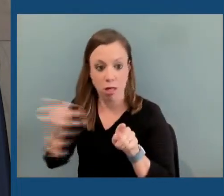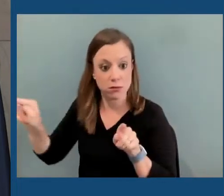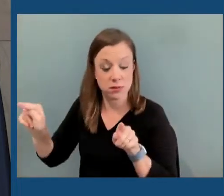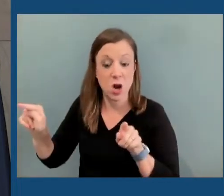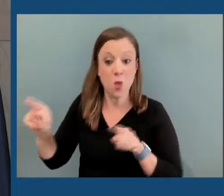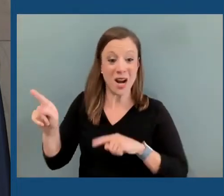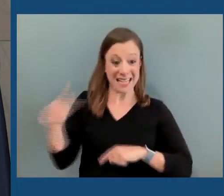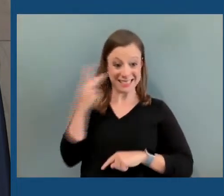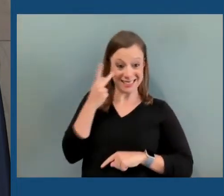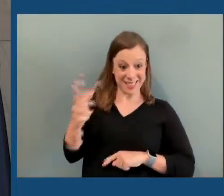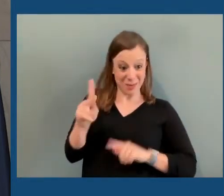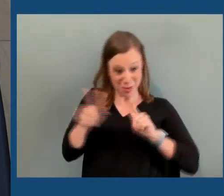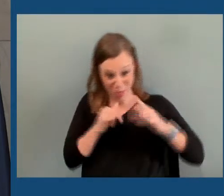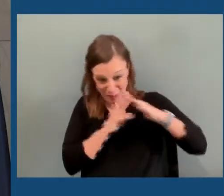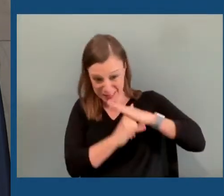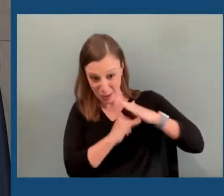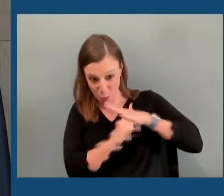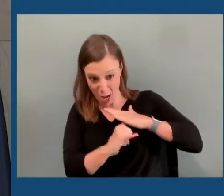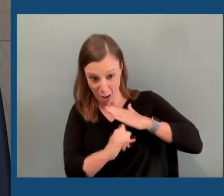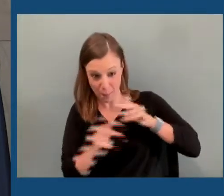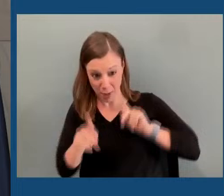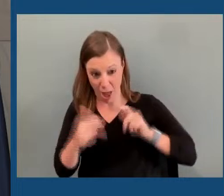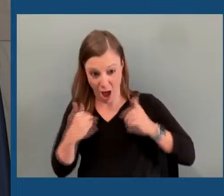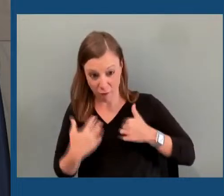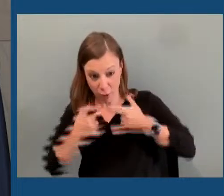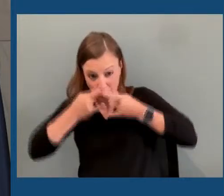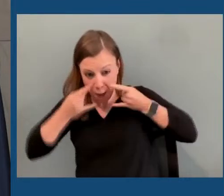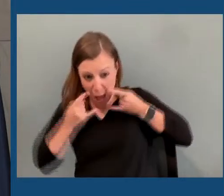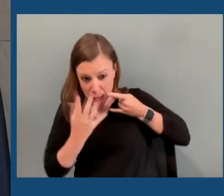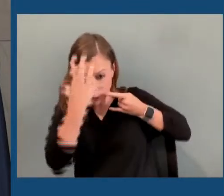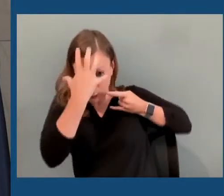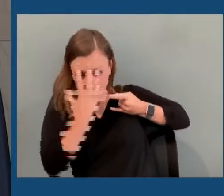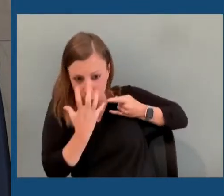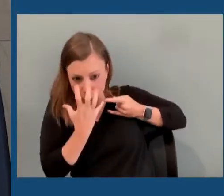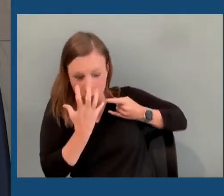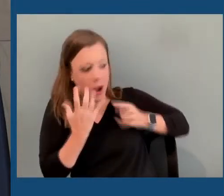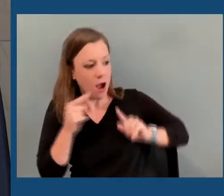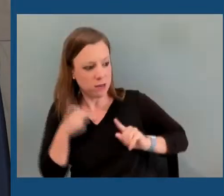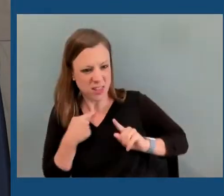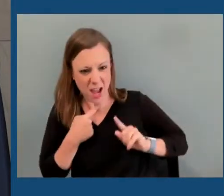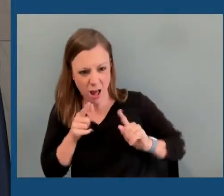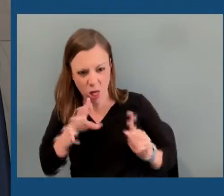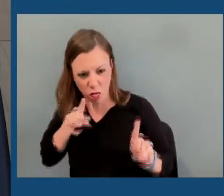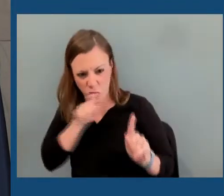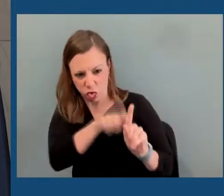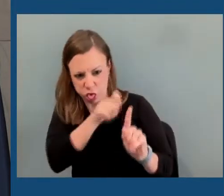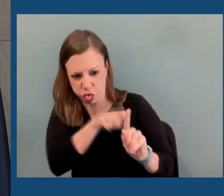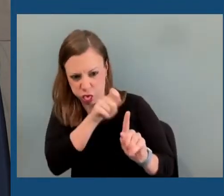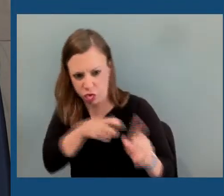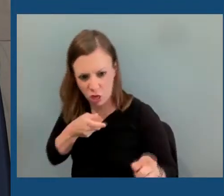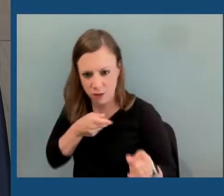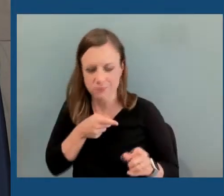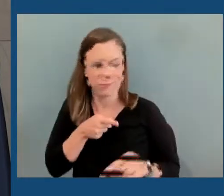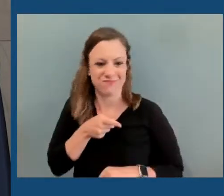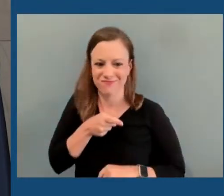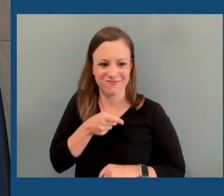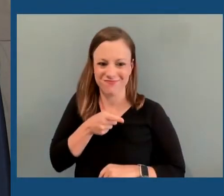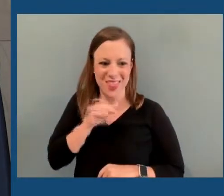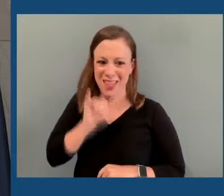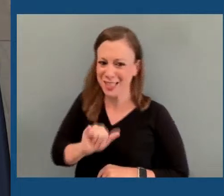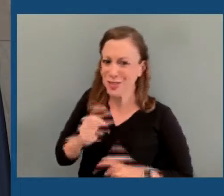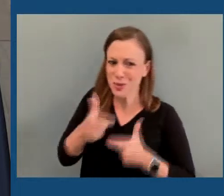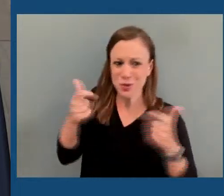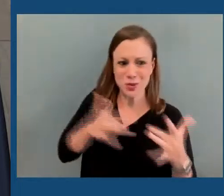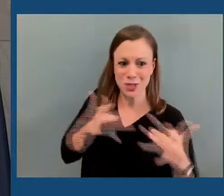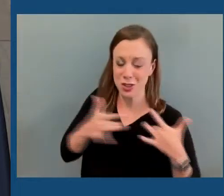being terrorized by individuals in masks, it's a cause for great concern. So subway is the primary focus right now,